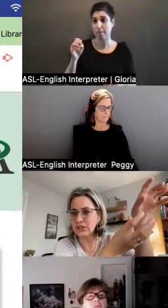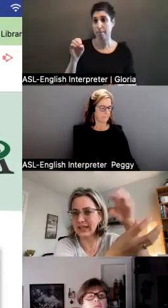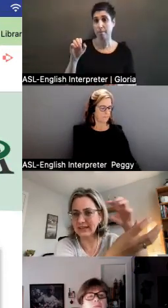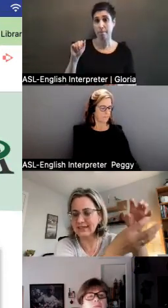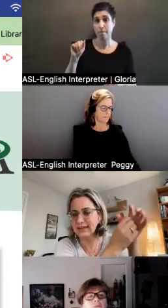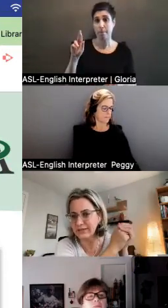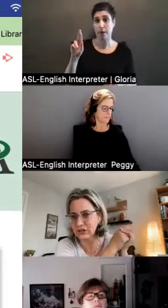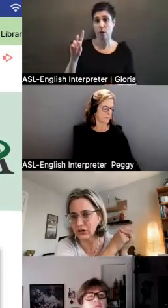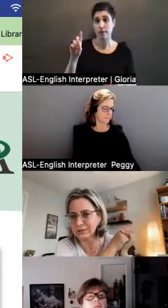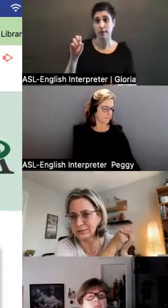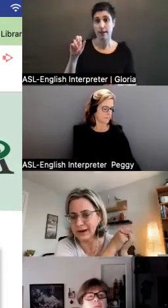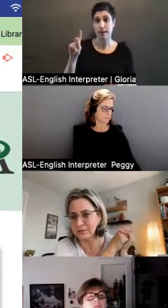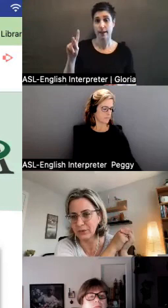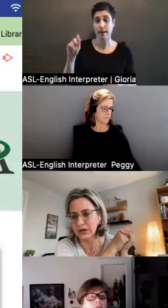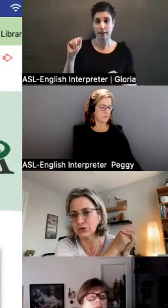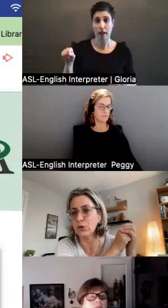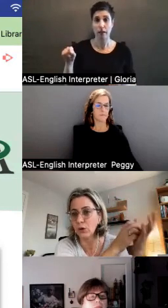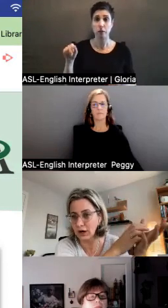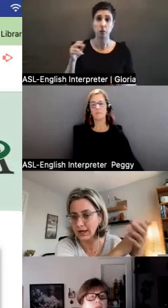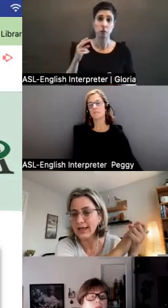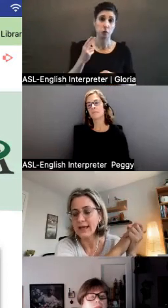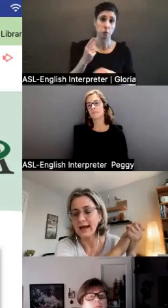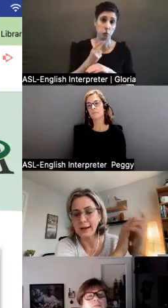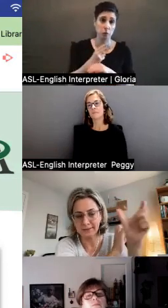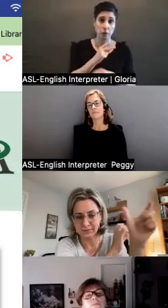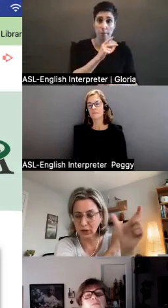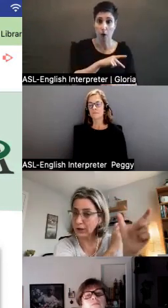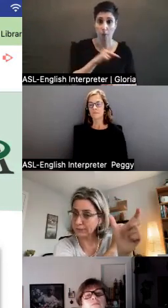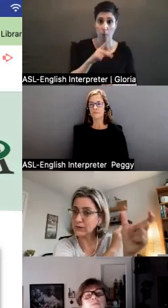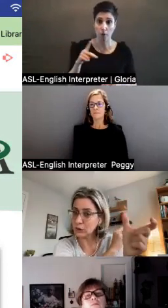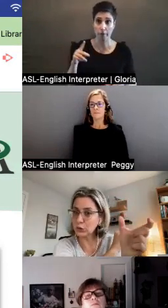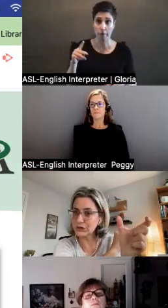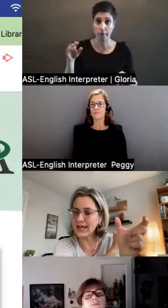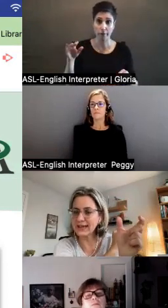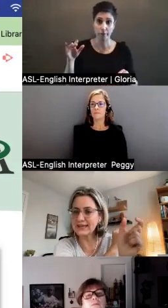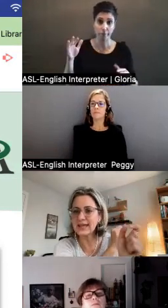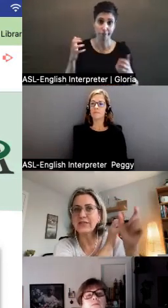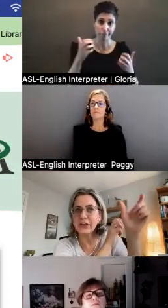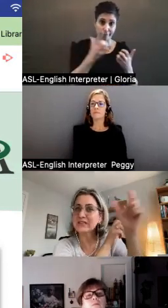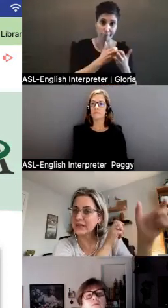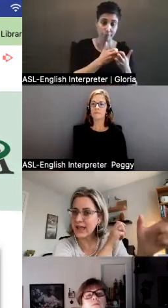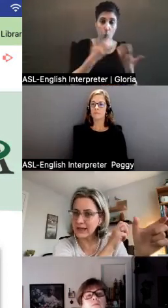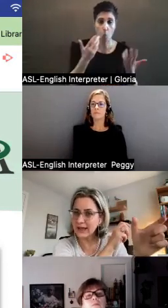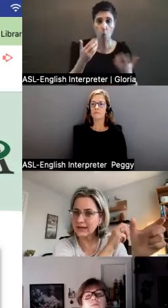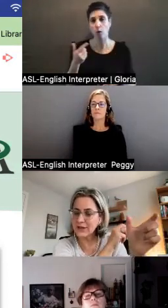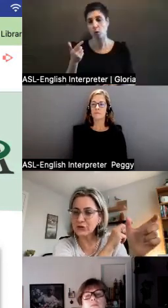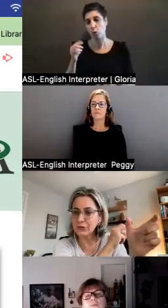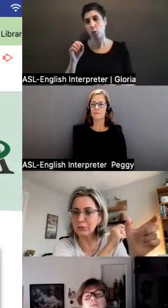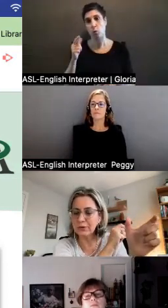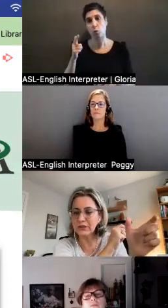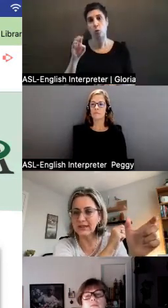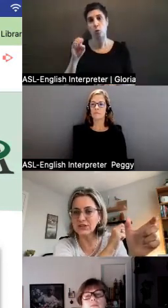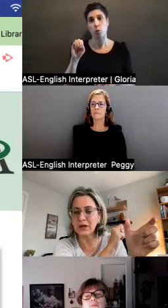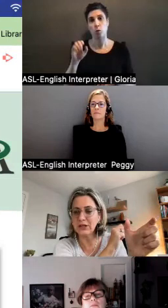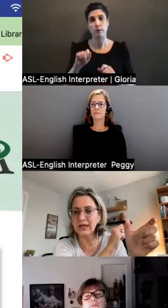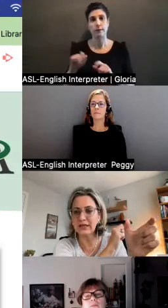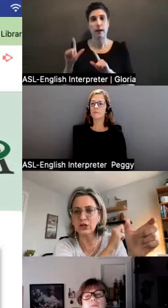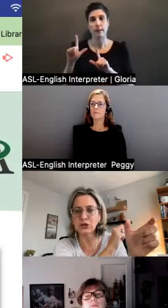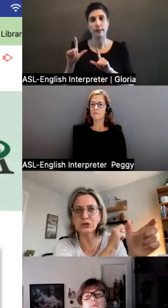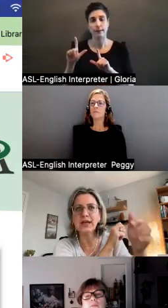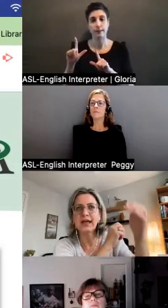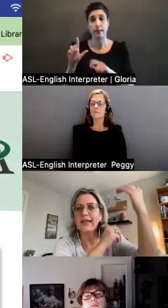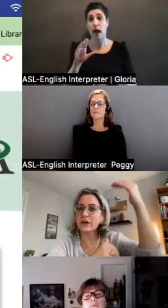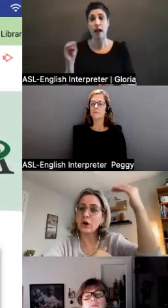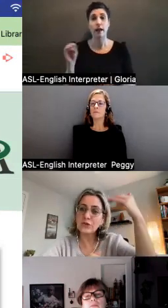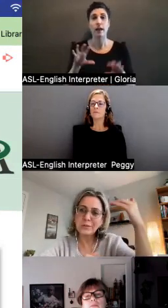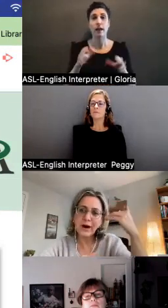and then you can decide if it's going to be PowerPoint or Google Slides. There is a classroom component as well you can